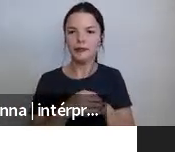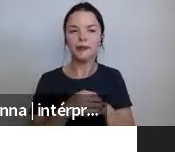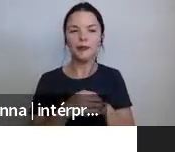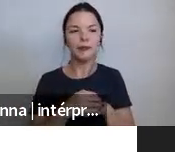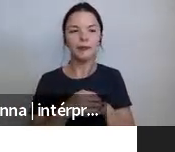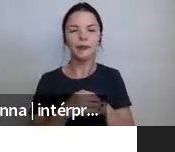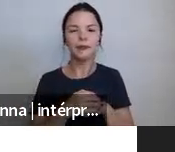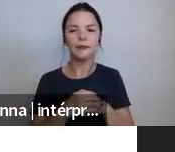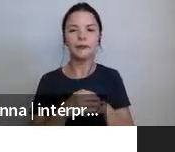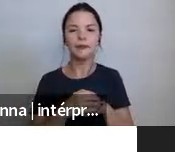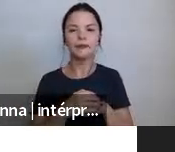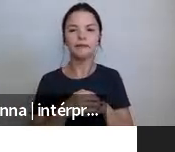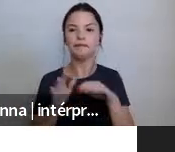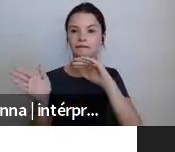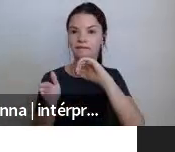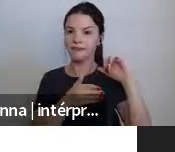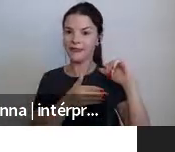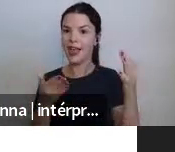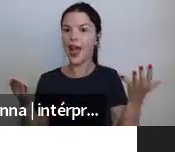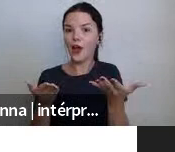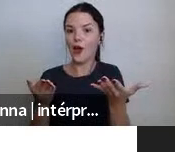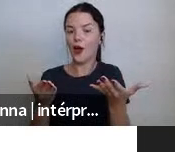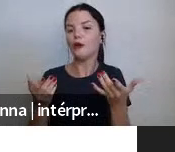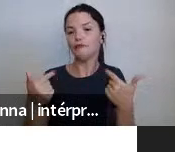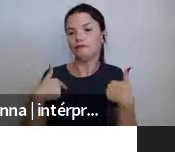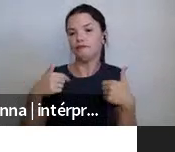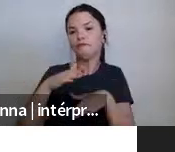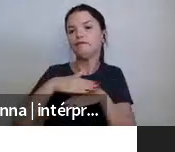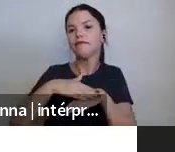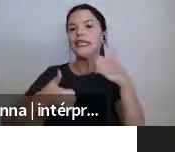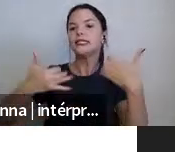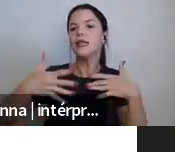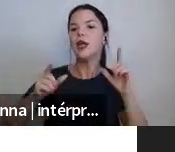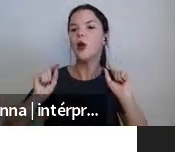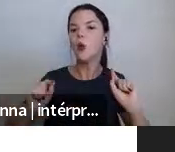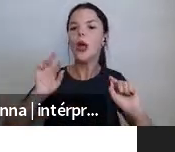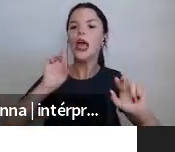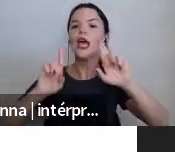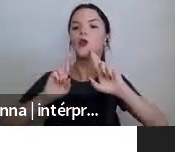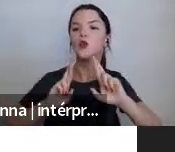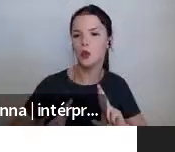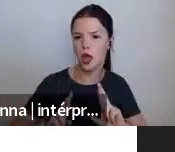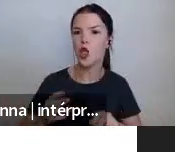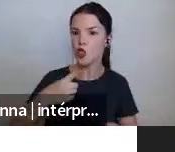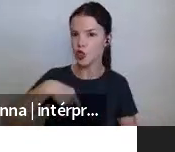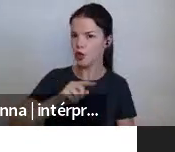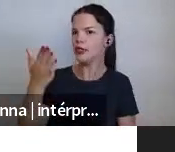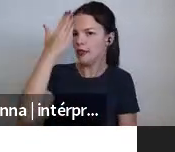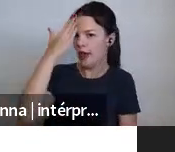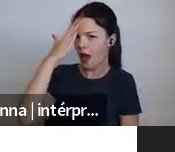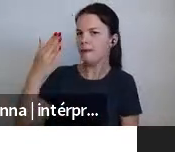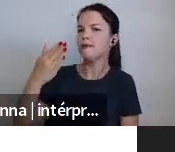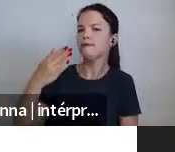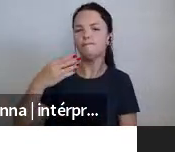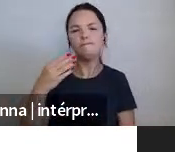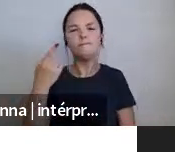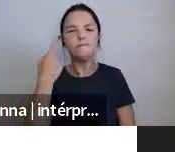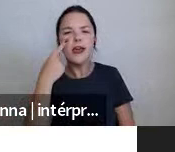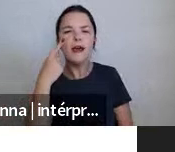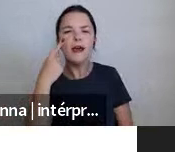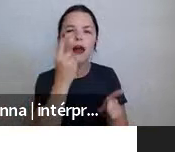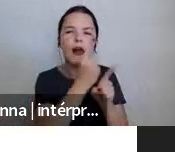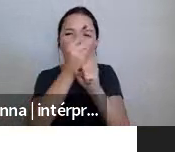Okay, so in addition to the lexical formation patterns we were searching